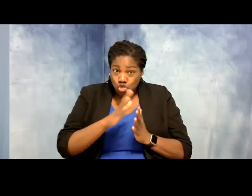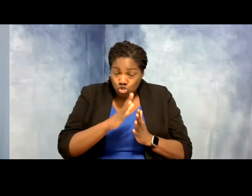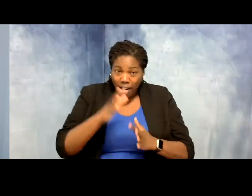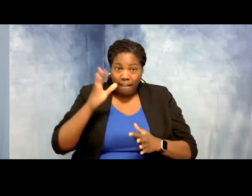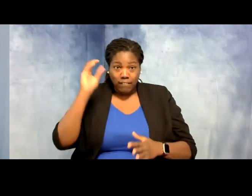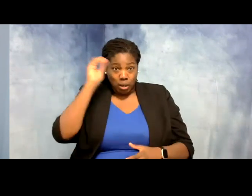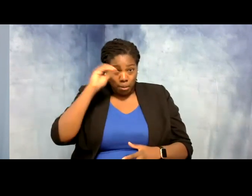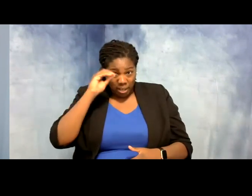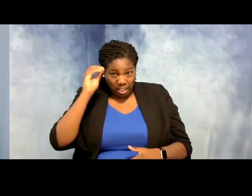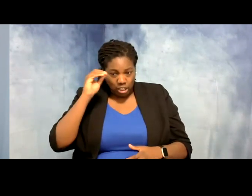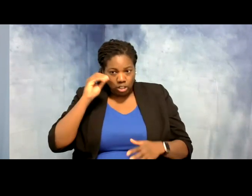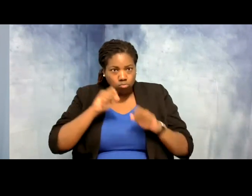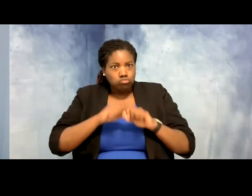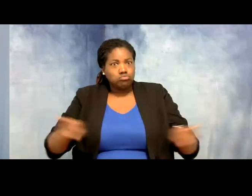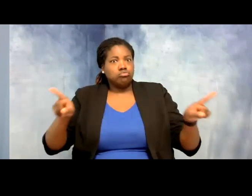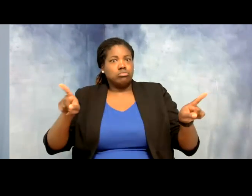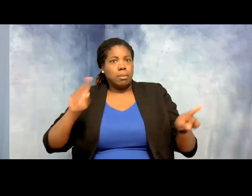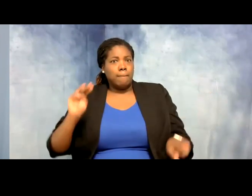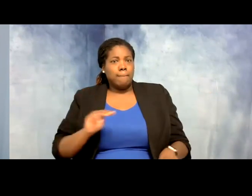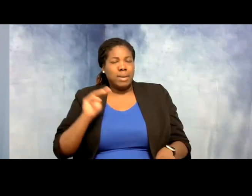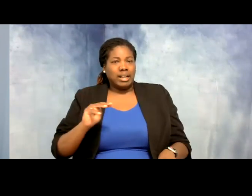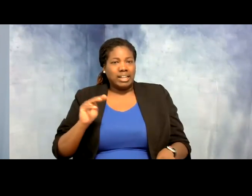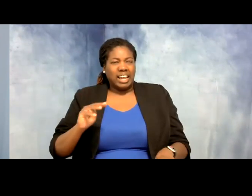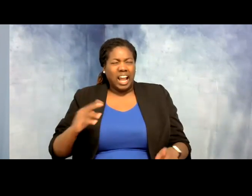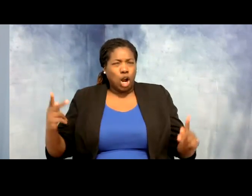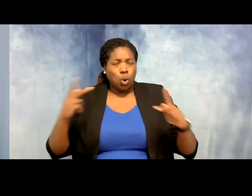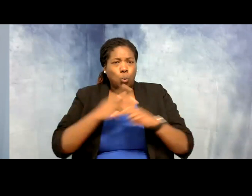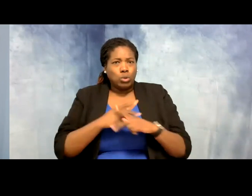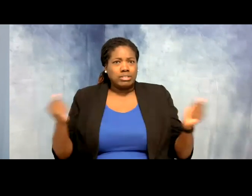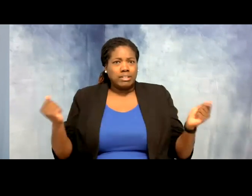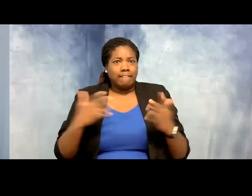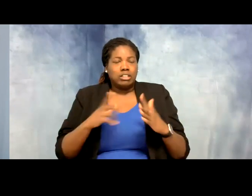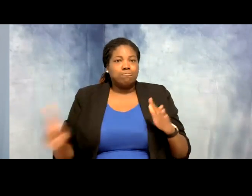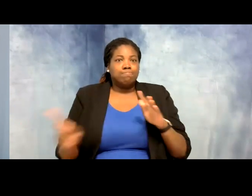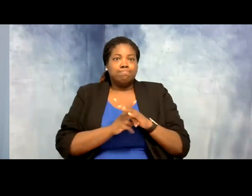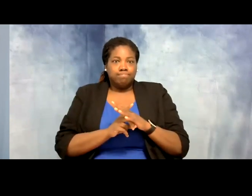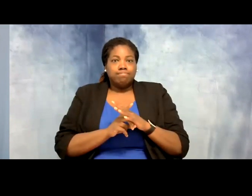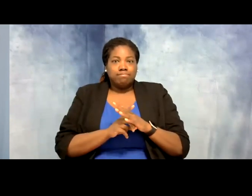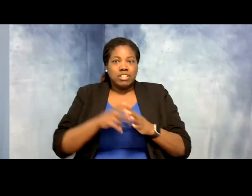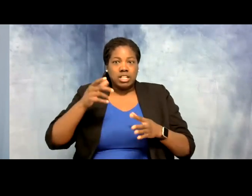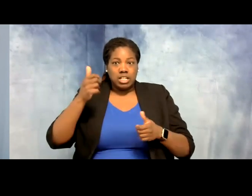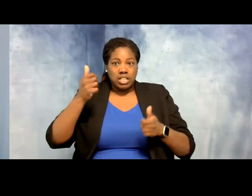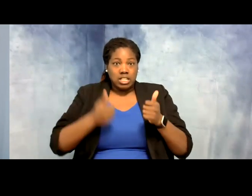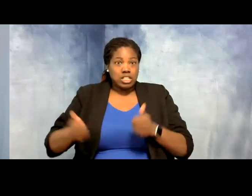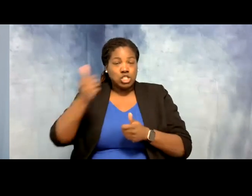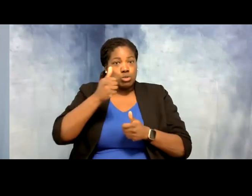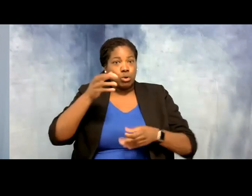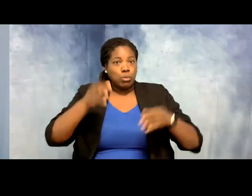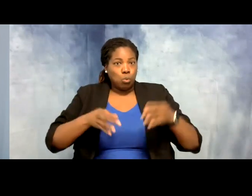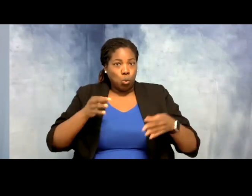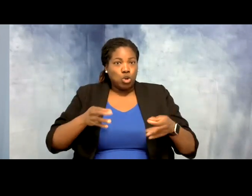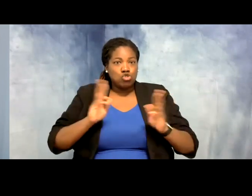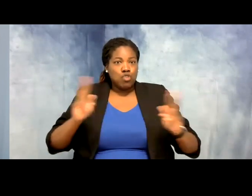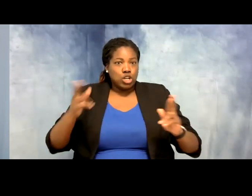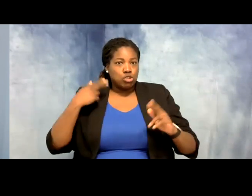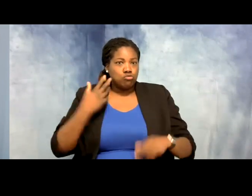Samuel Alito was leaked on Monday, our worst fears were confirmed. The Supreme Court is indeed ready to revoke the right to